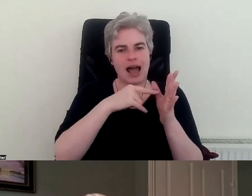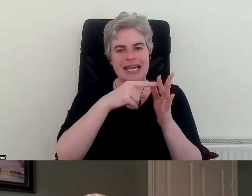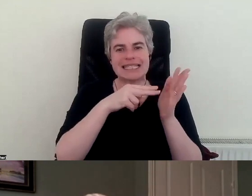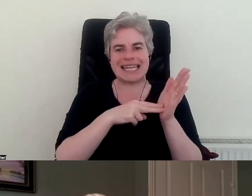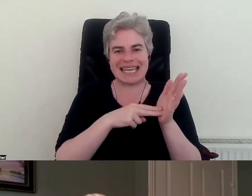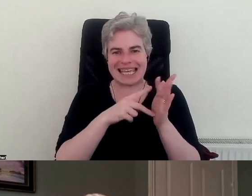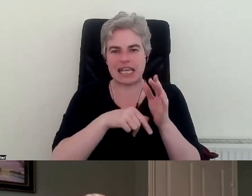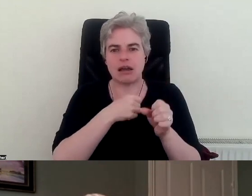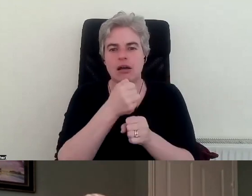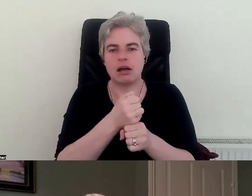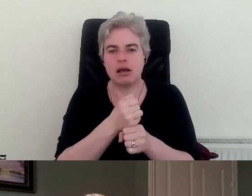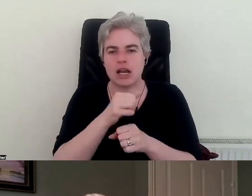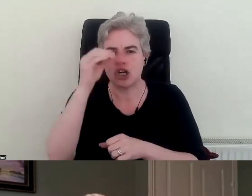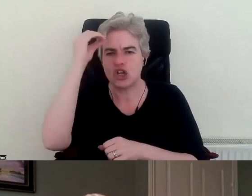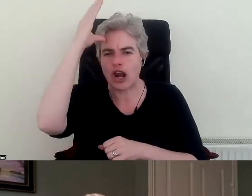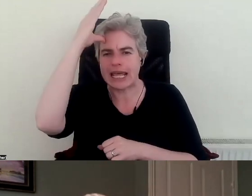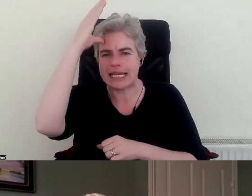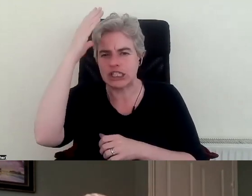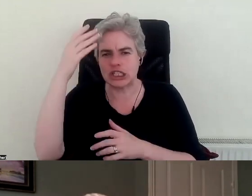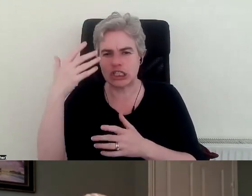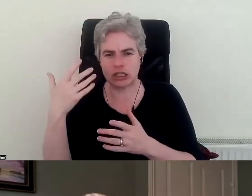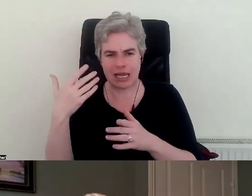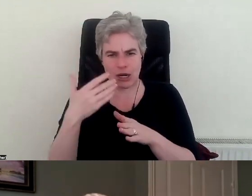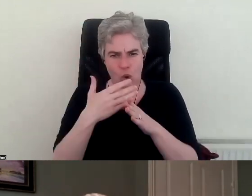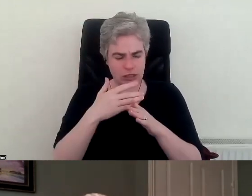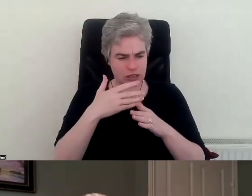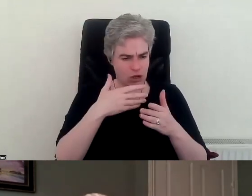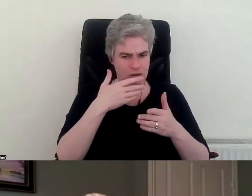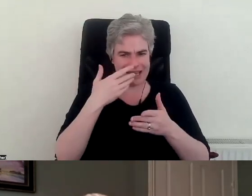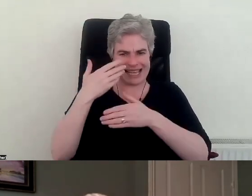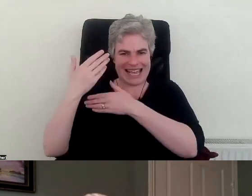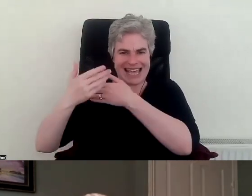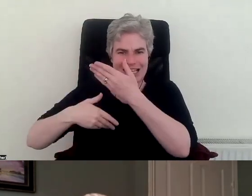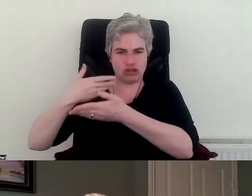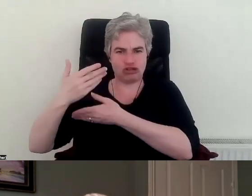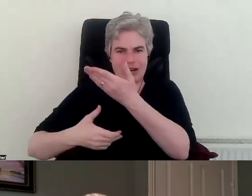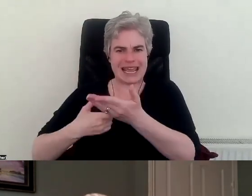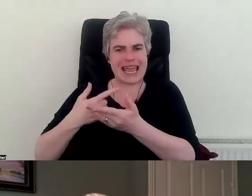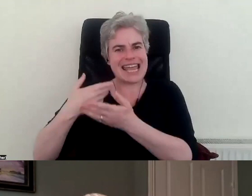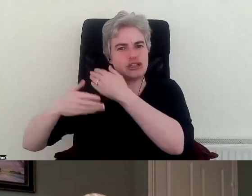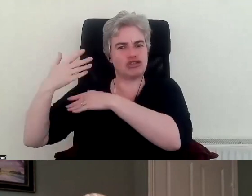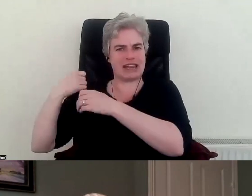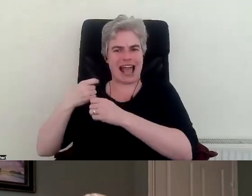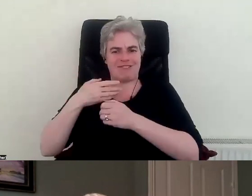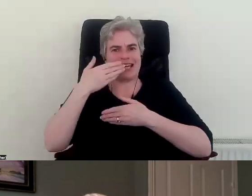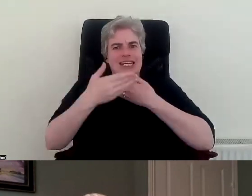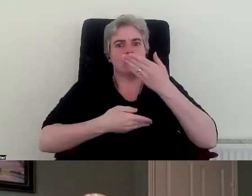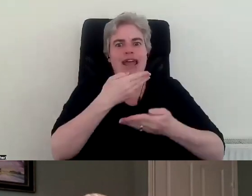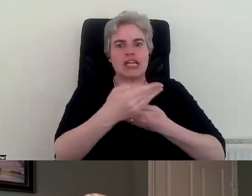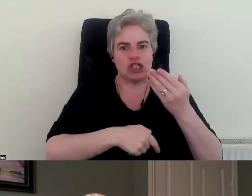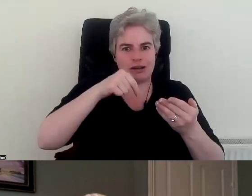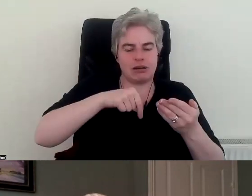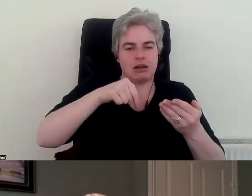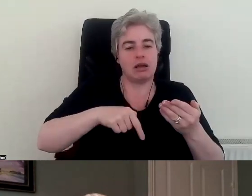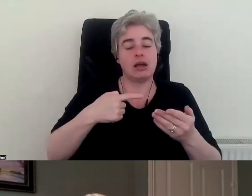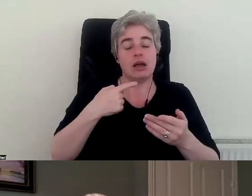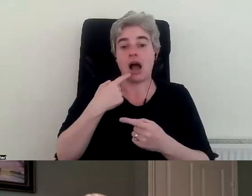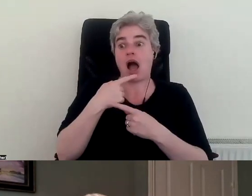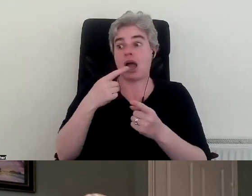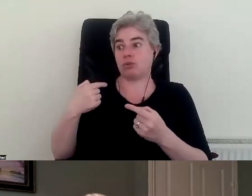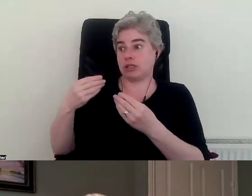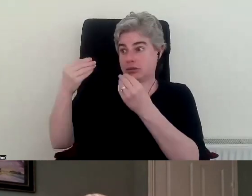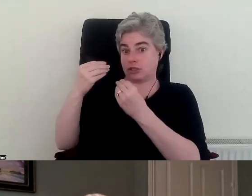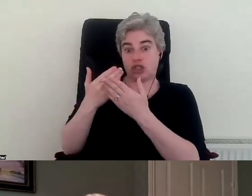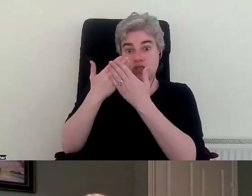play into that process of narrating history, because it seems to me that the way, certainly I was taught to tell history and to